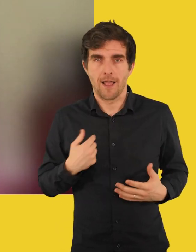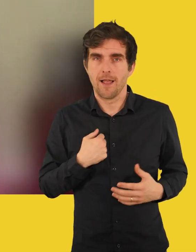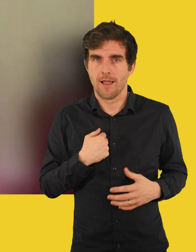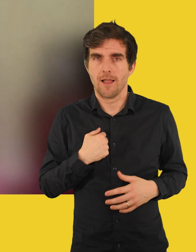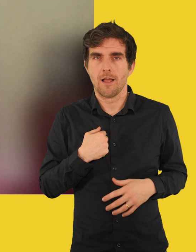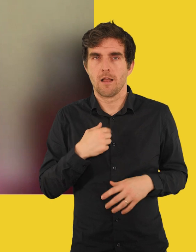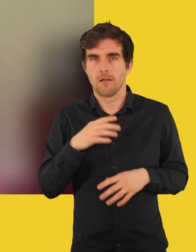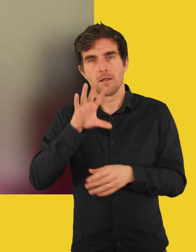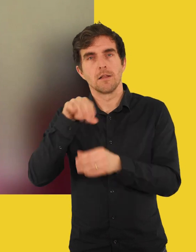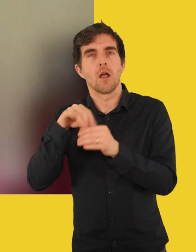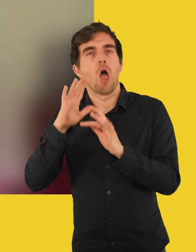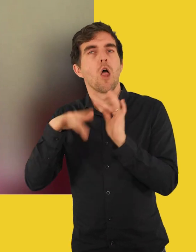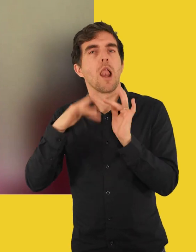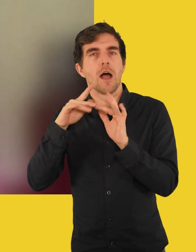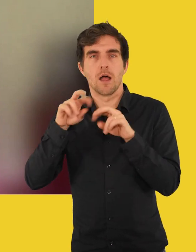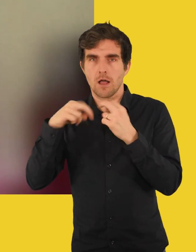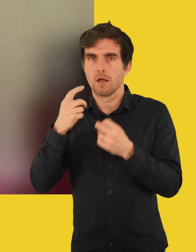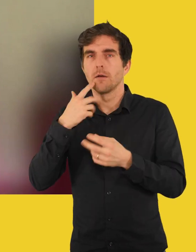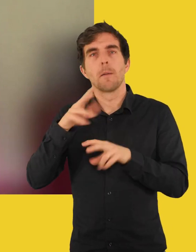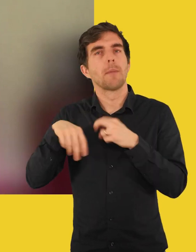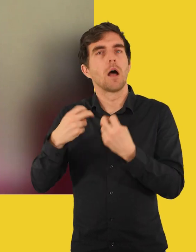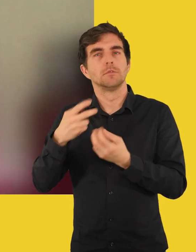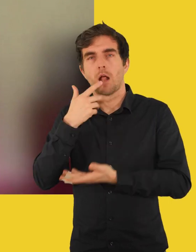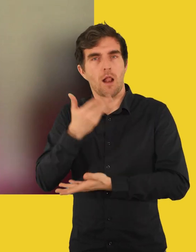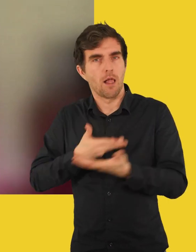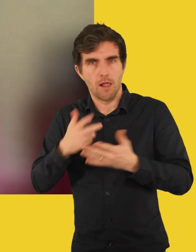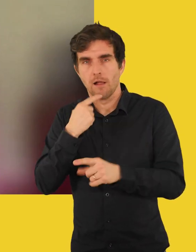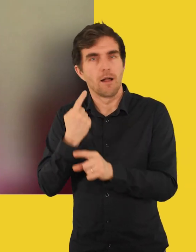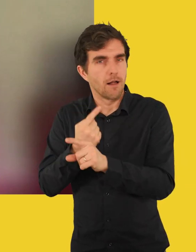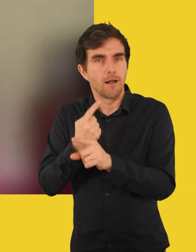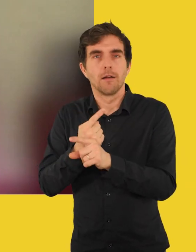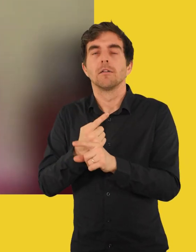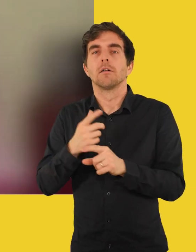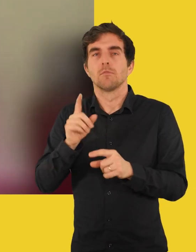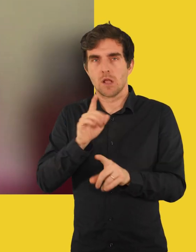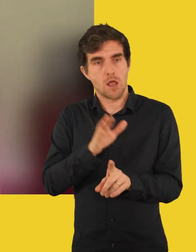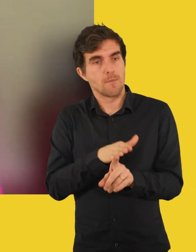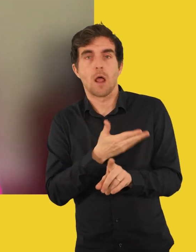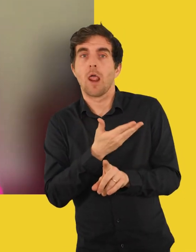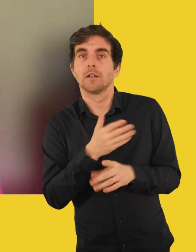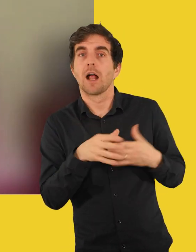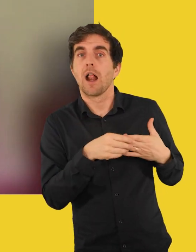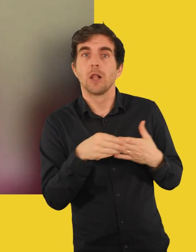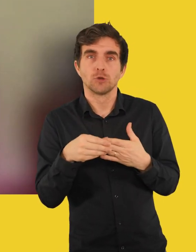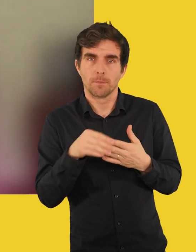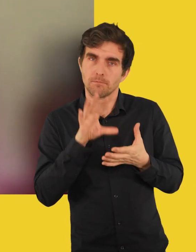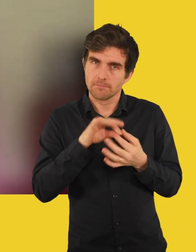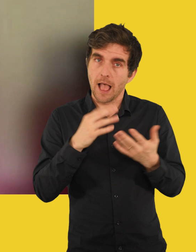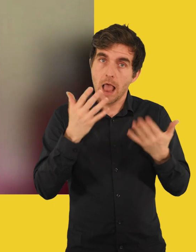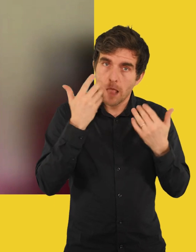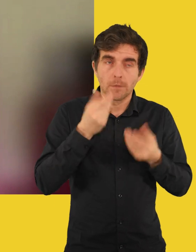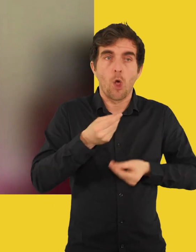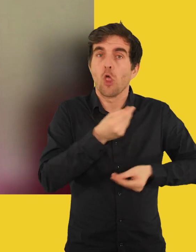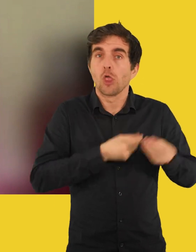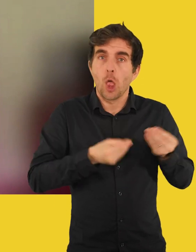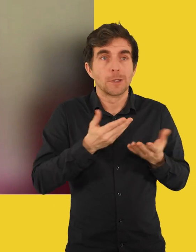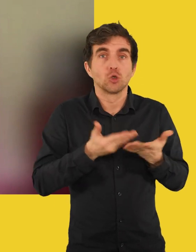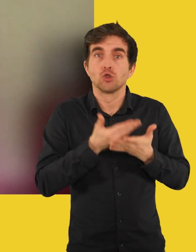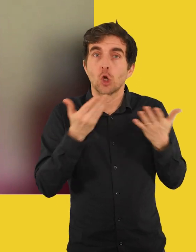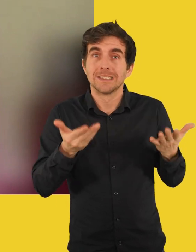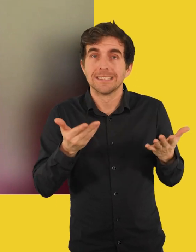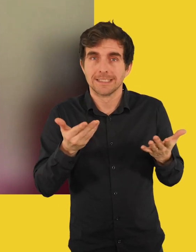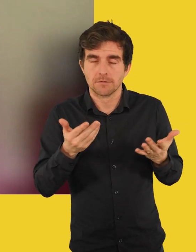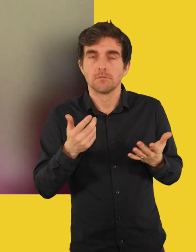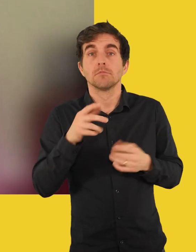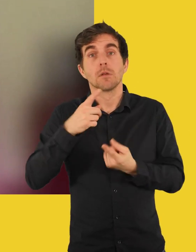why later in the day today, as part of the online program, we have a panel discussion on marginalized leadership on climate and